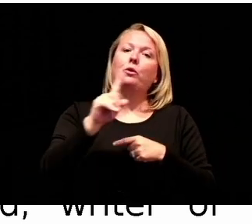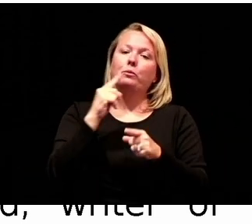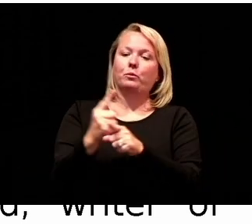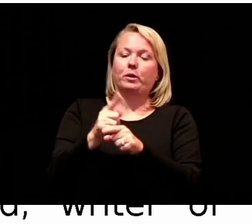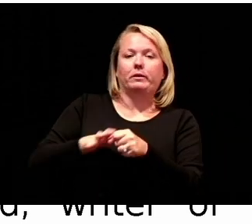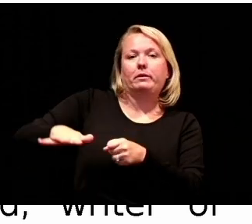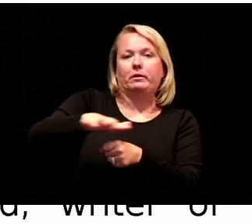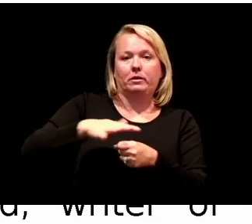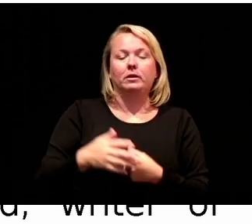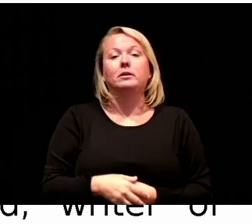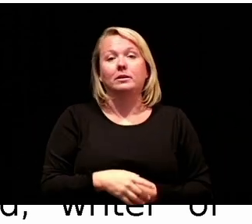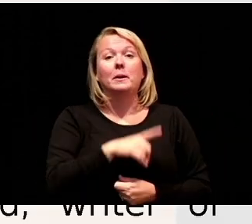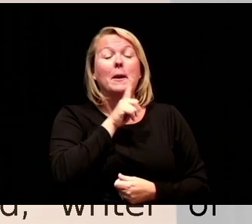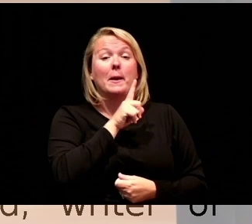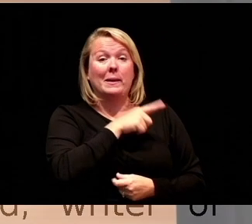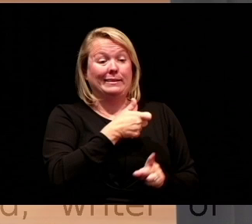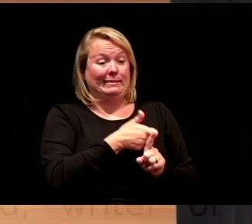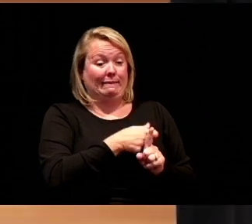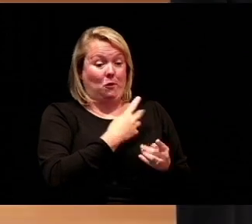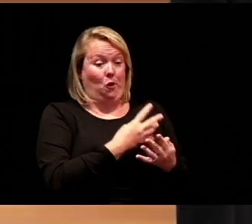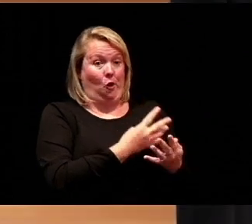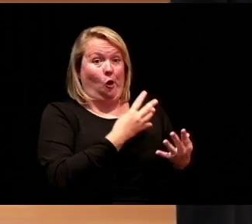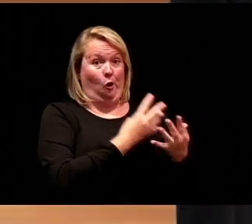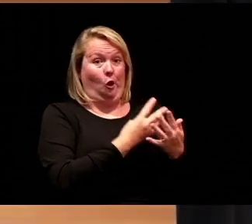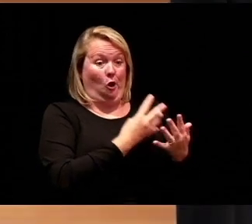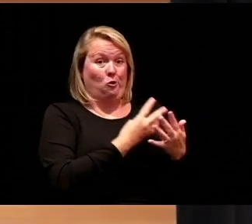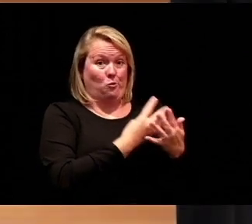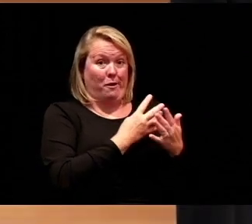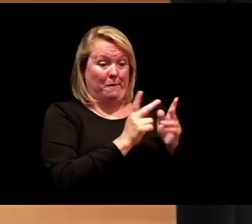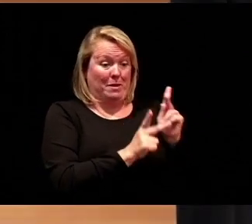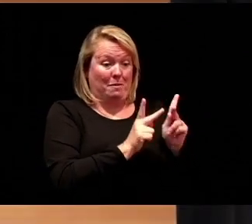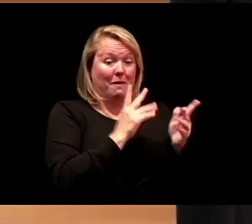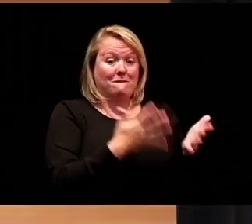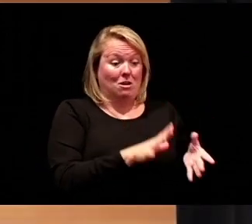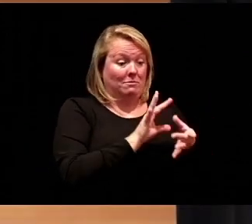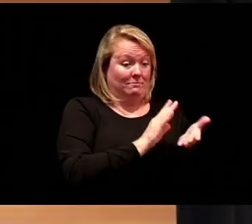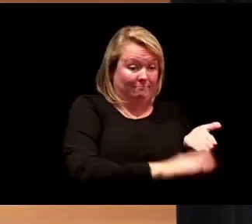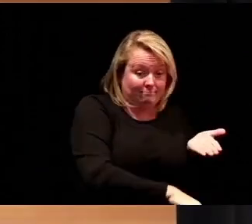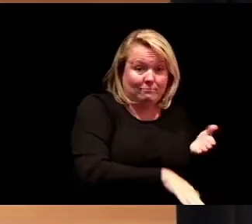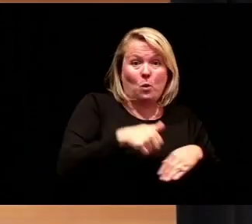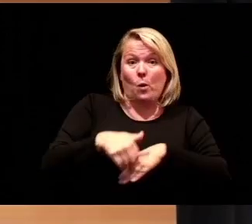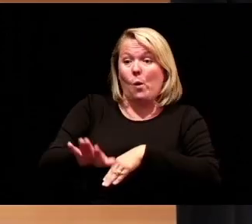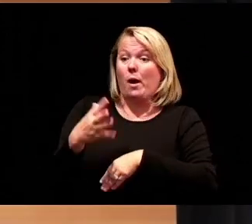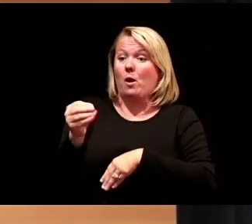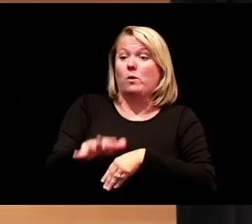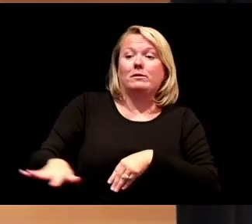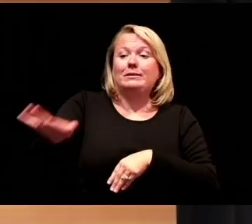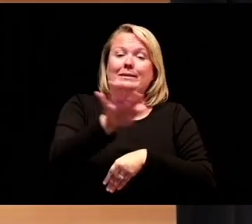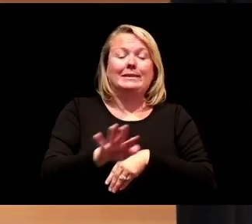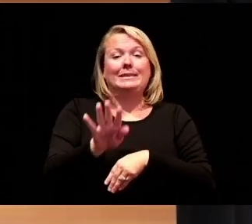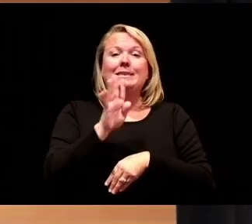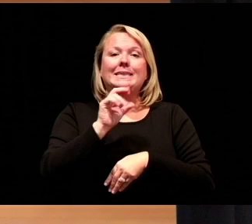an over-incarcerated society. We have some problems as a society, and this is one